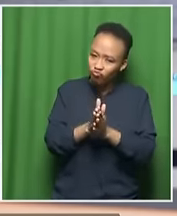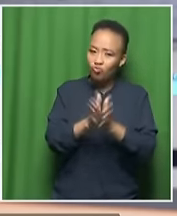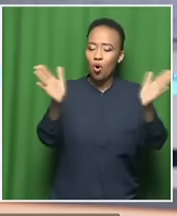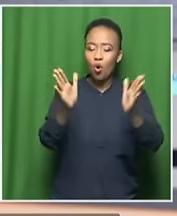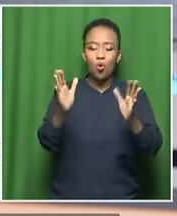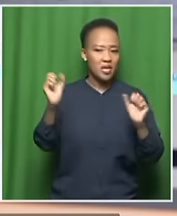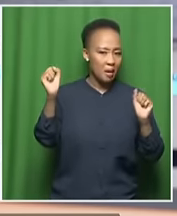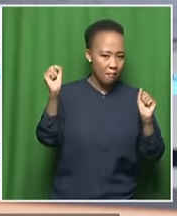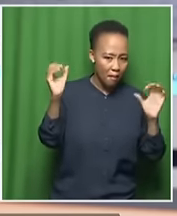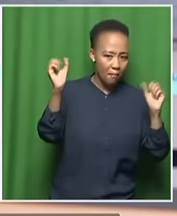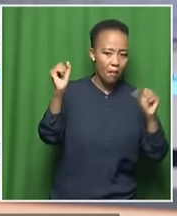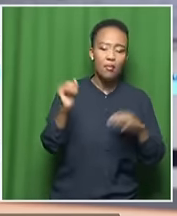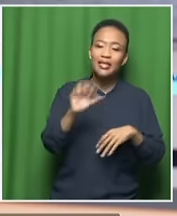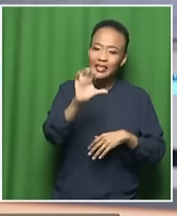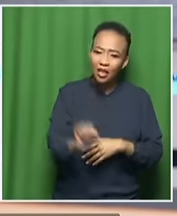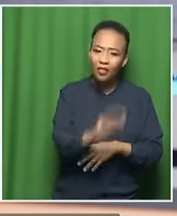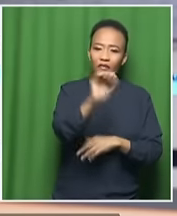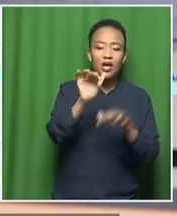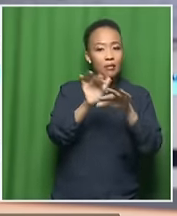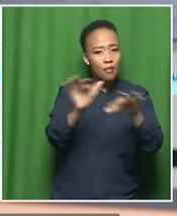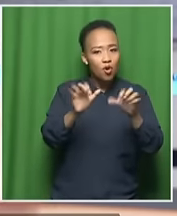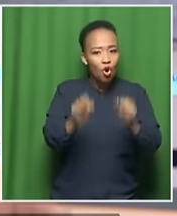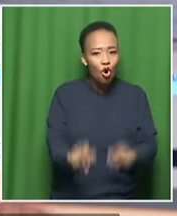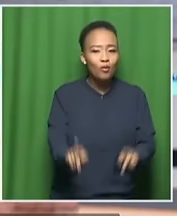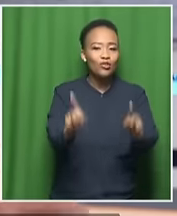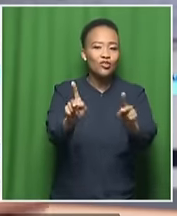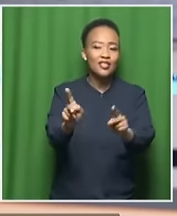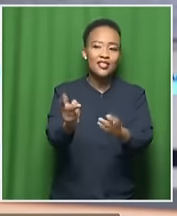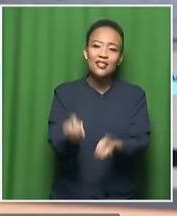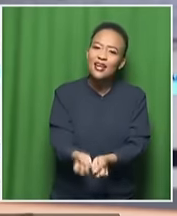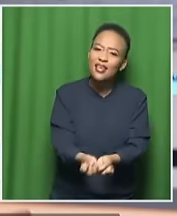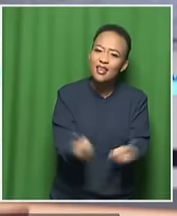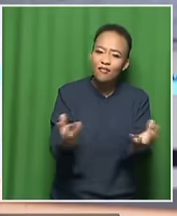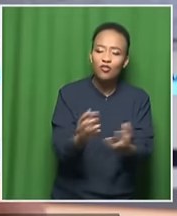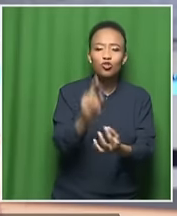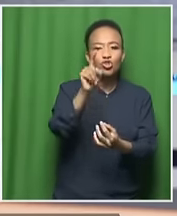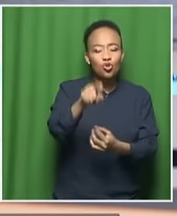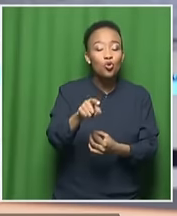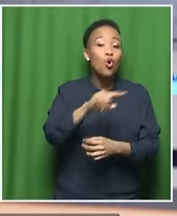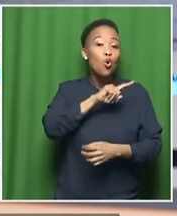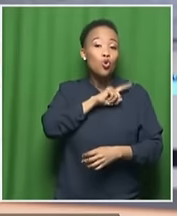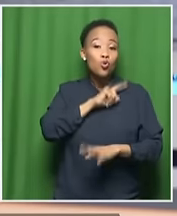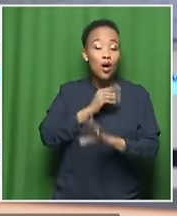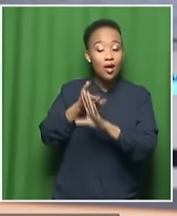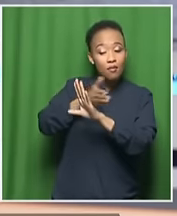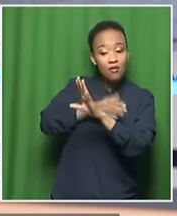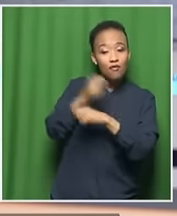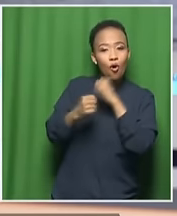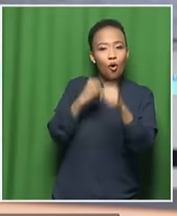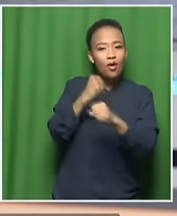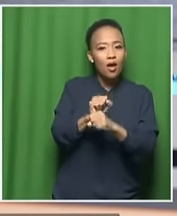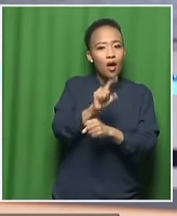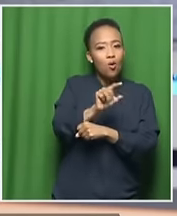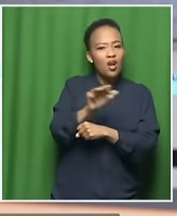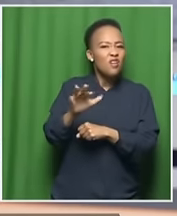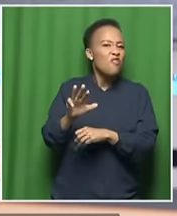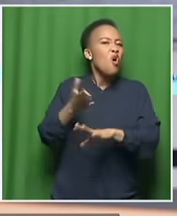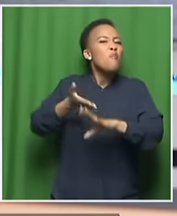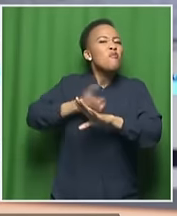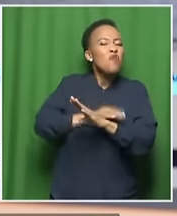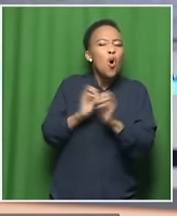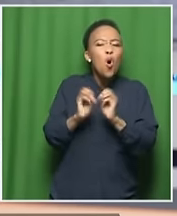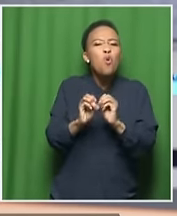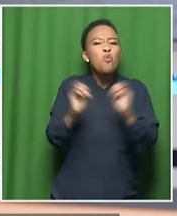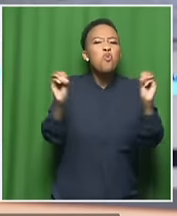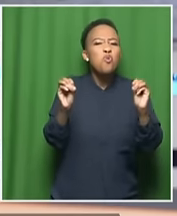give more South Africans an opportunity, which they wouldn't have had pre-94, in order to, again, try and